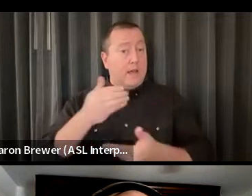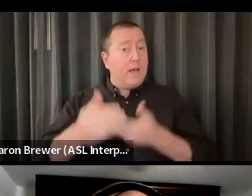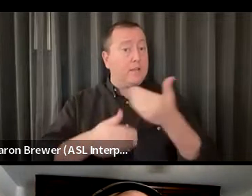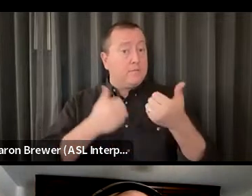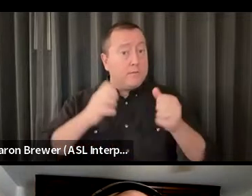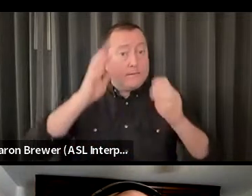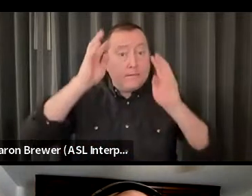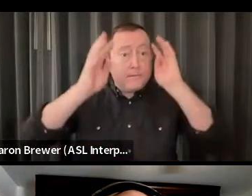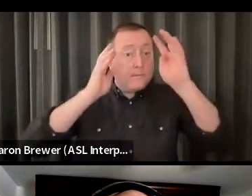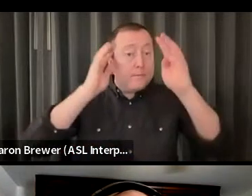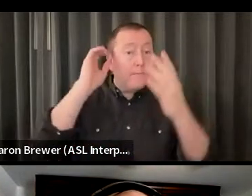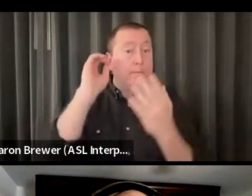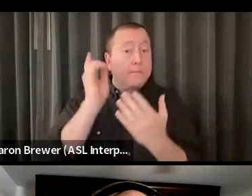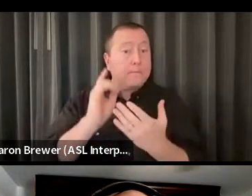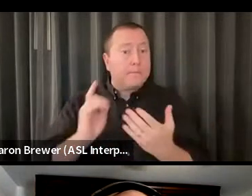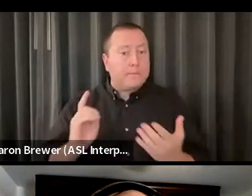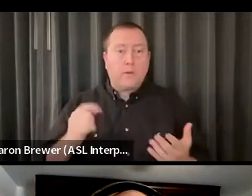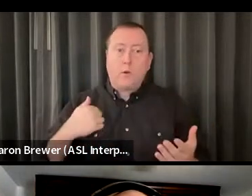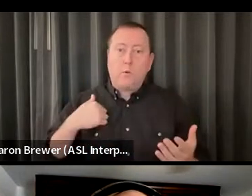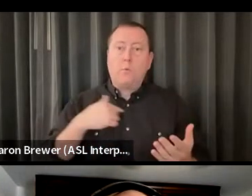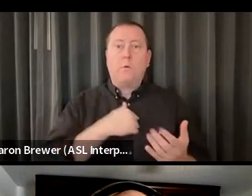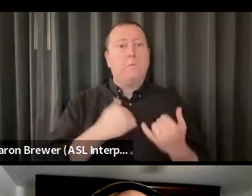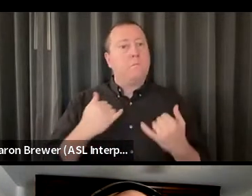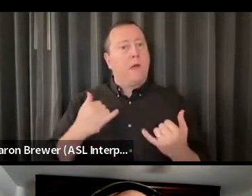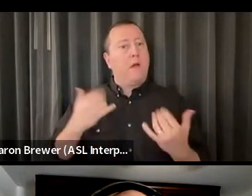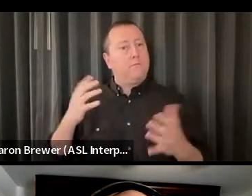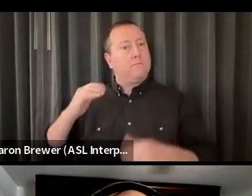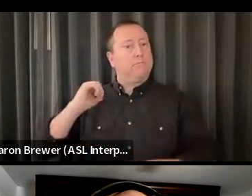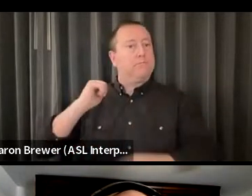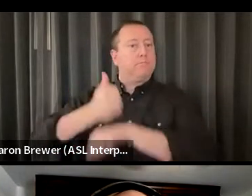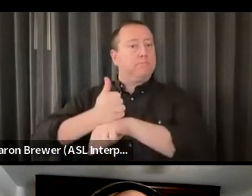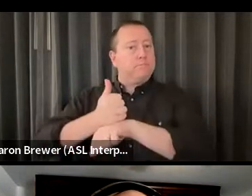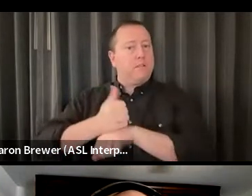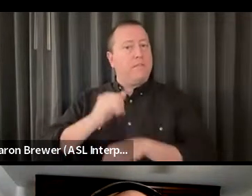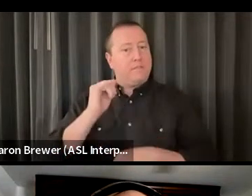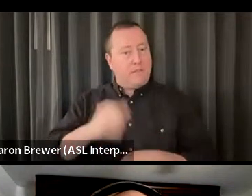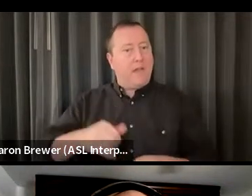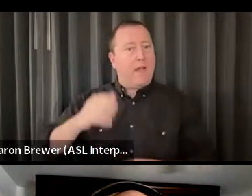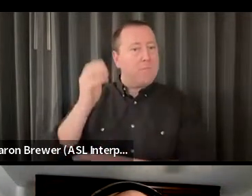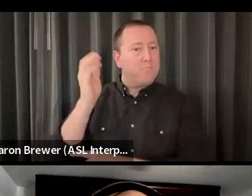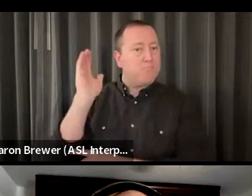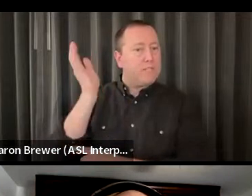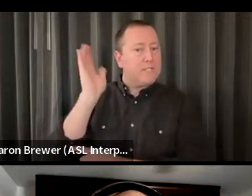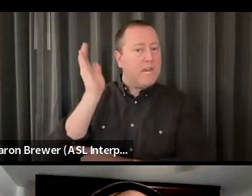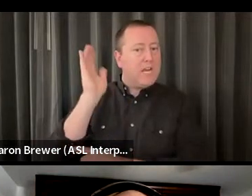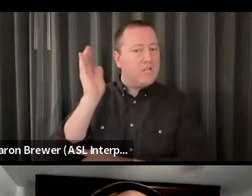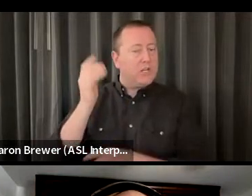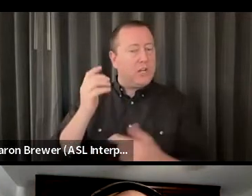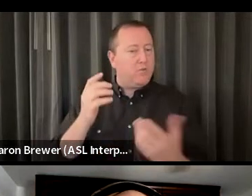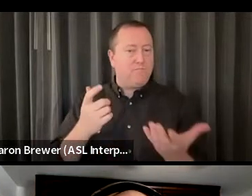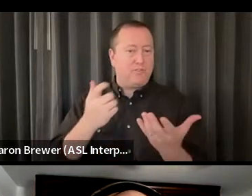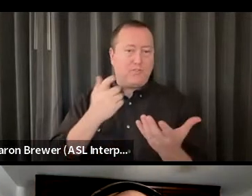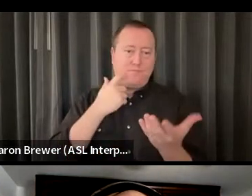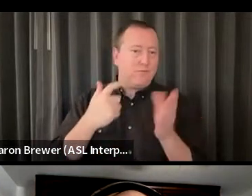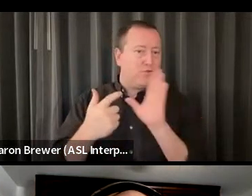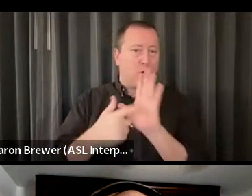processes have allowed the team to develop the presentation that you saw